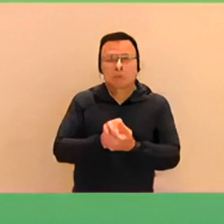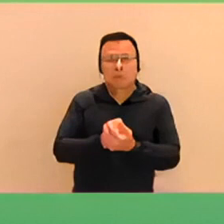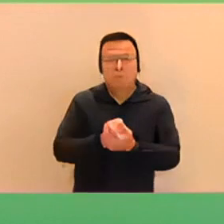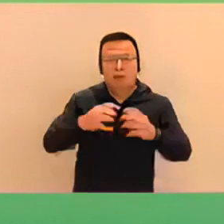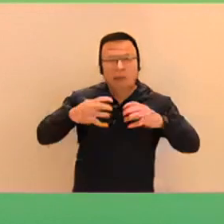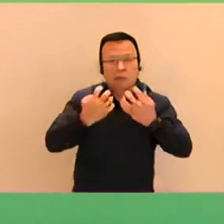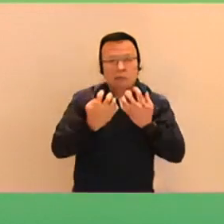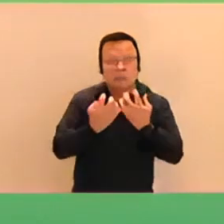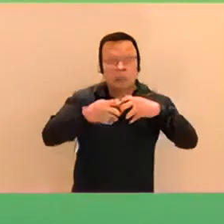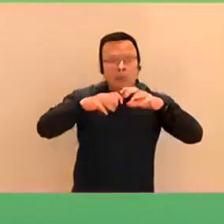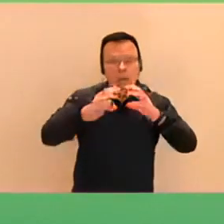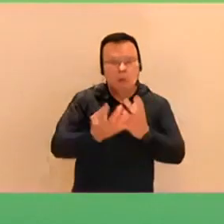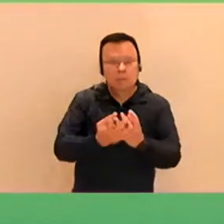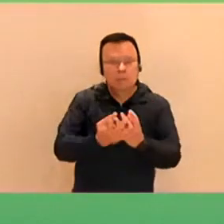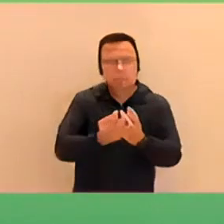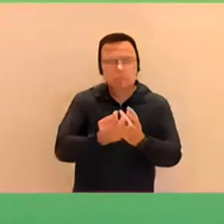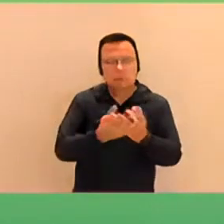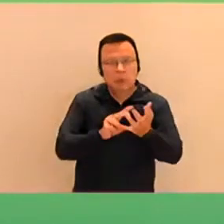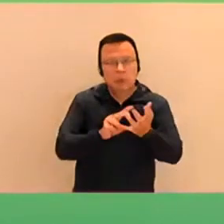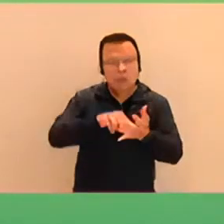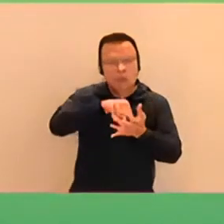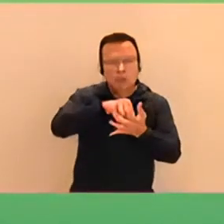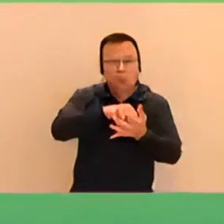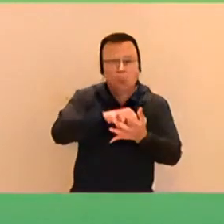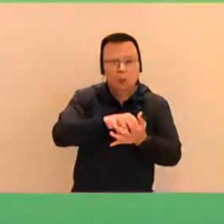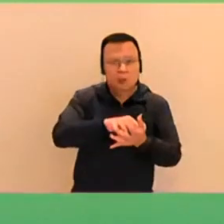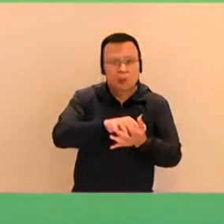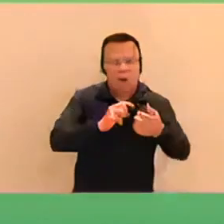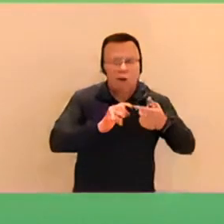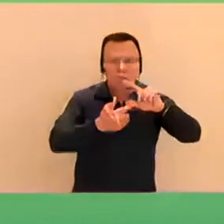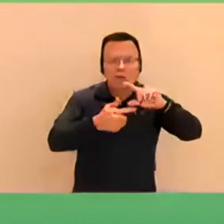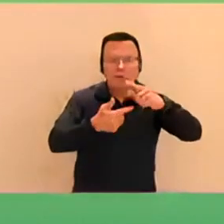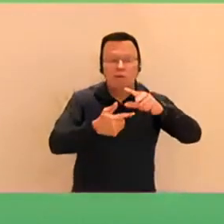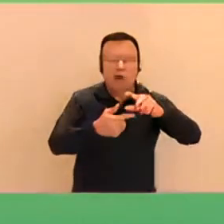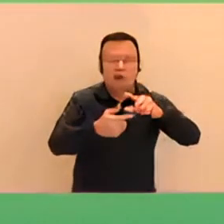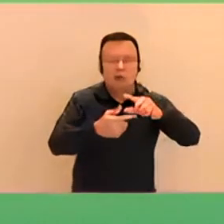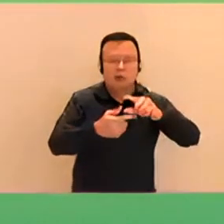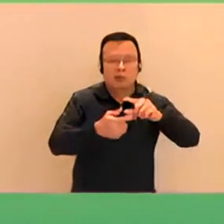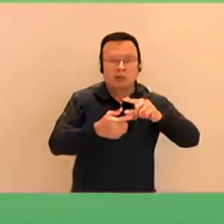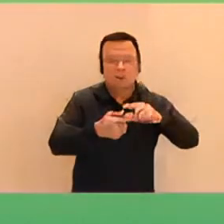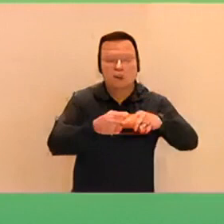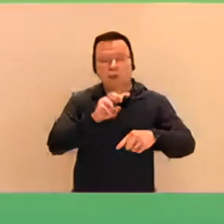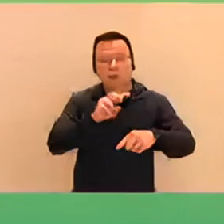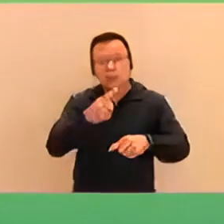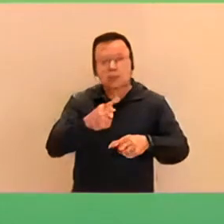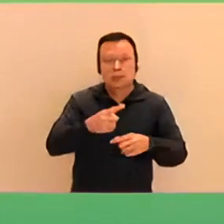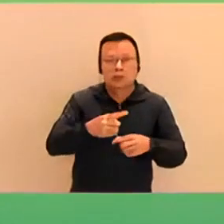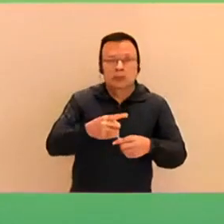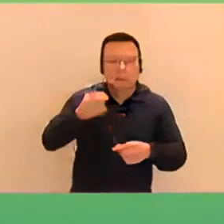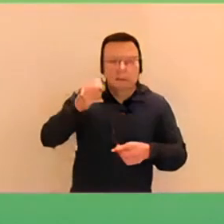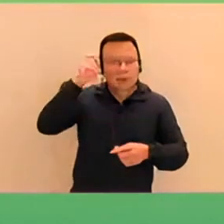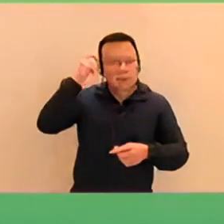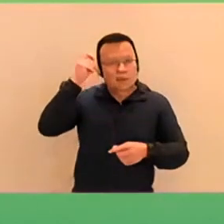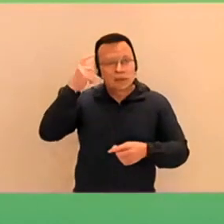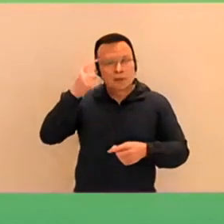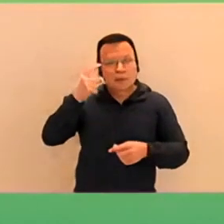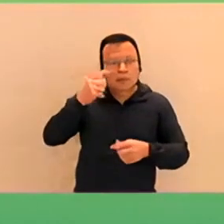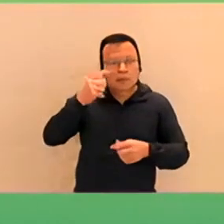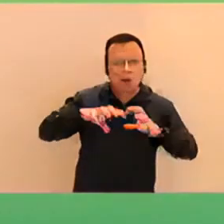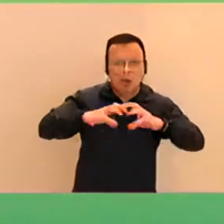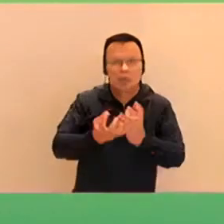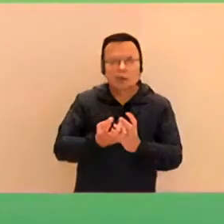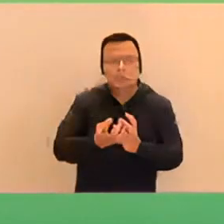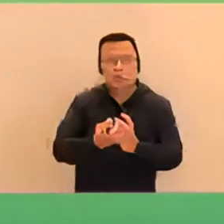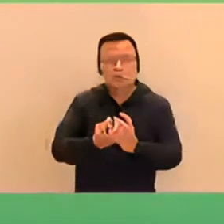some kind of model, try to explain what happens behind the data. And try to understand that not only the